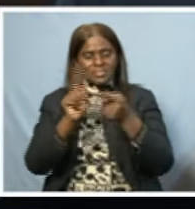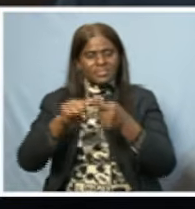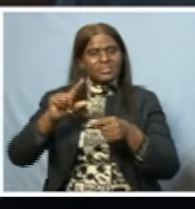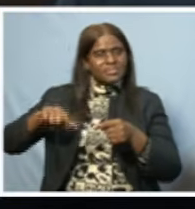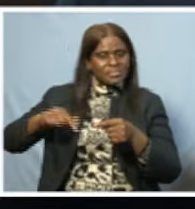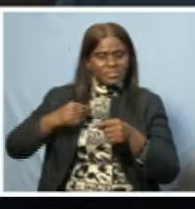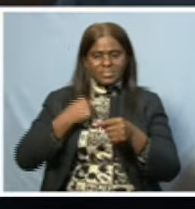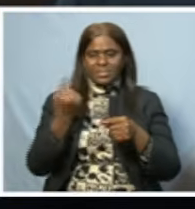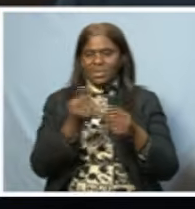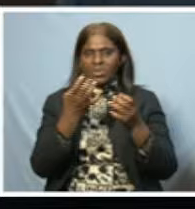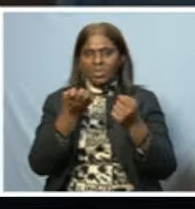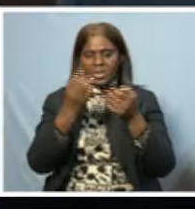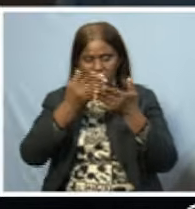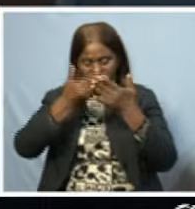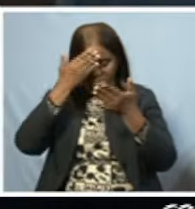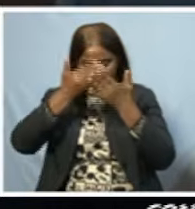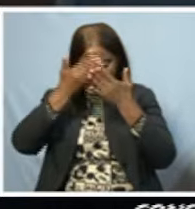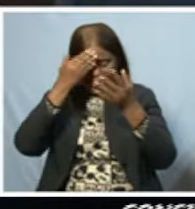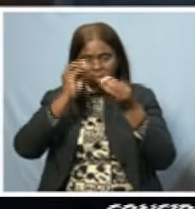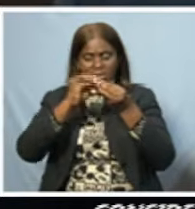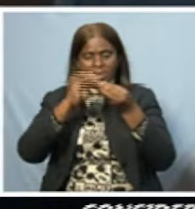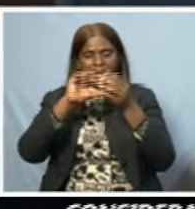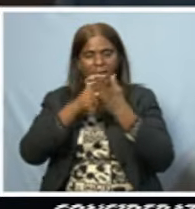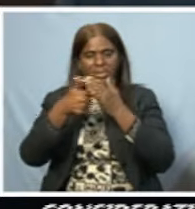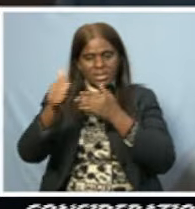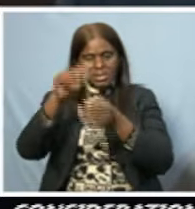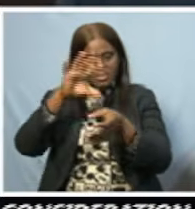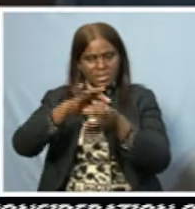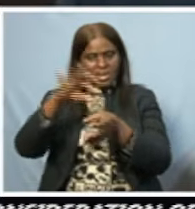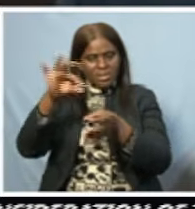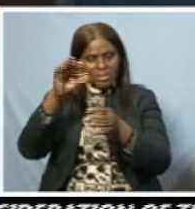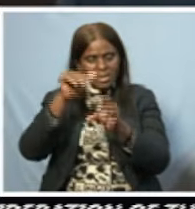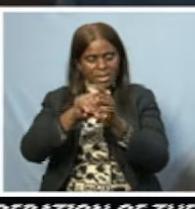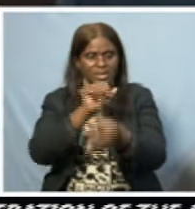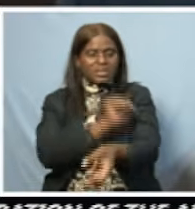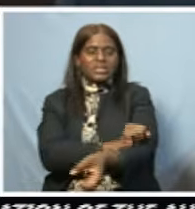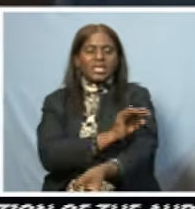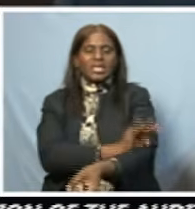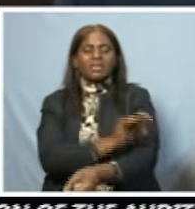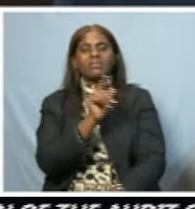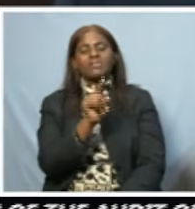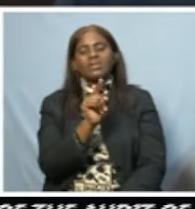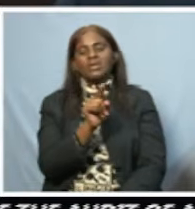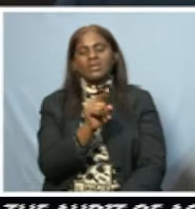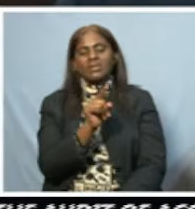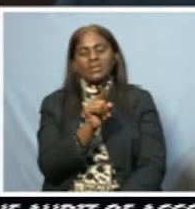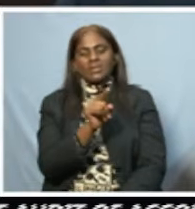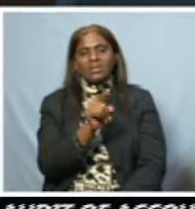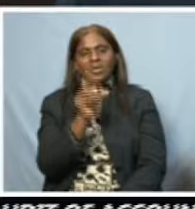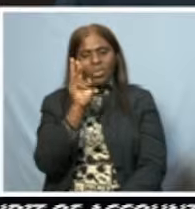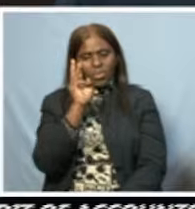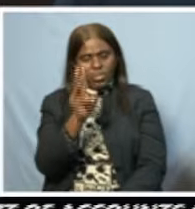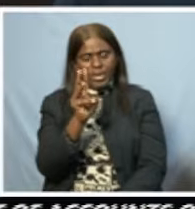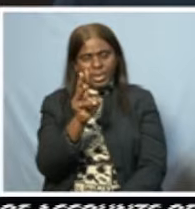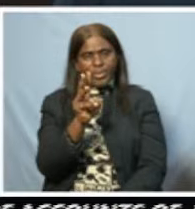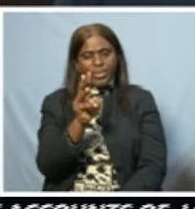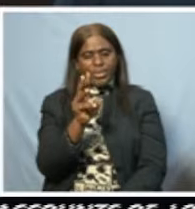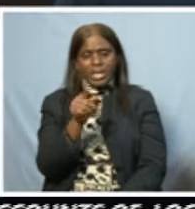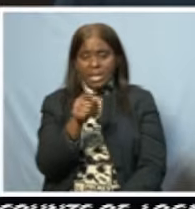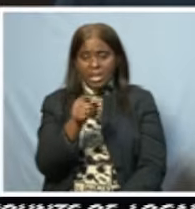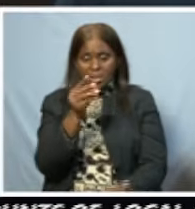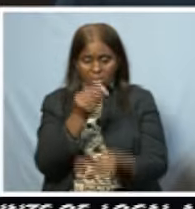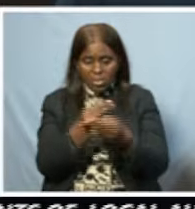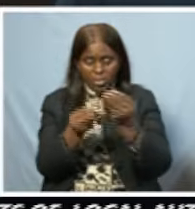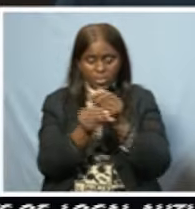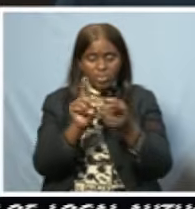needed, and that saving our as well as matters in time, which surrounding procurement. The dumping site, all